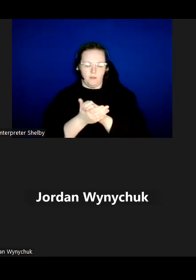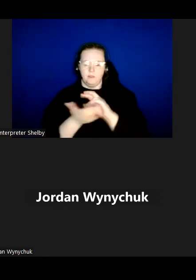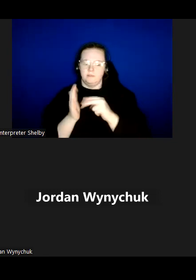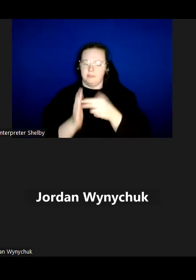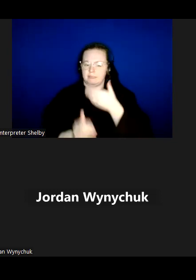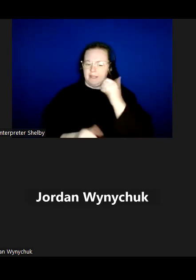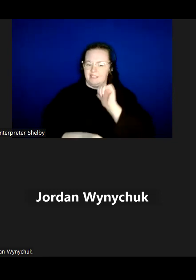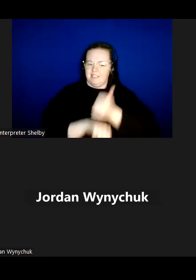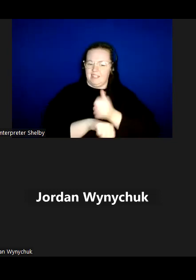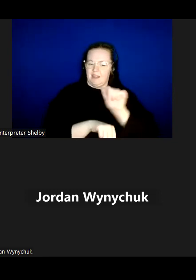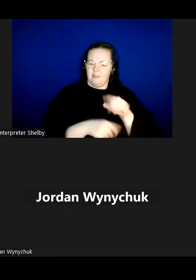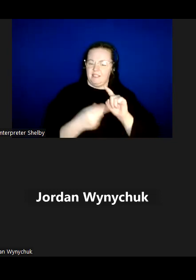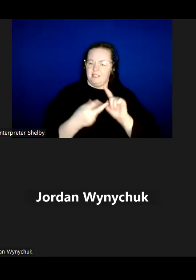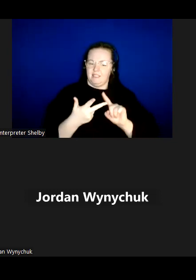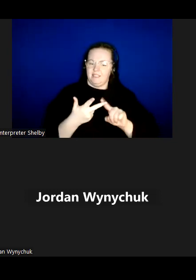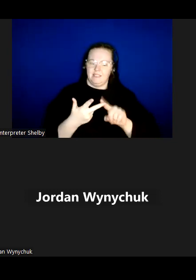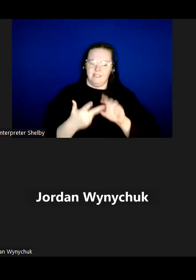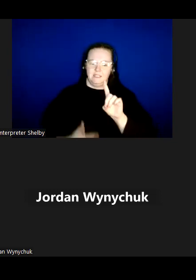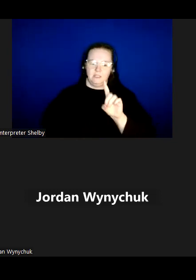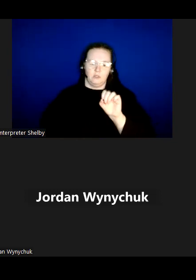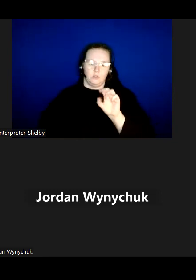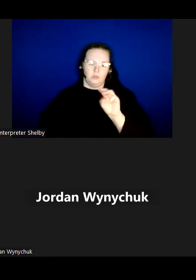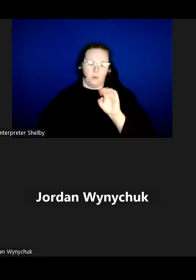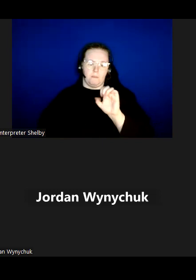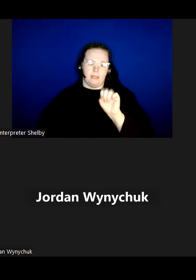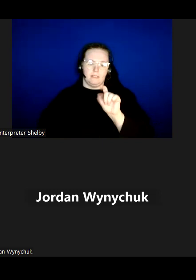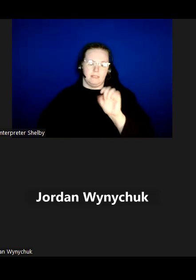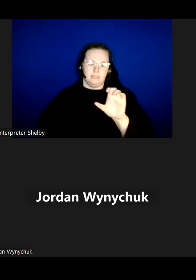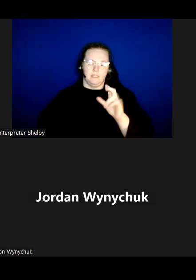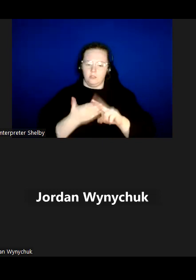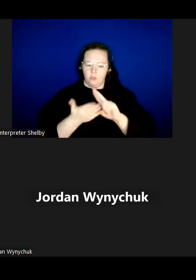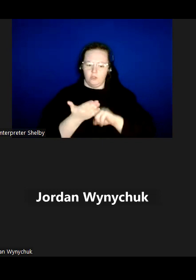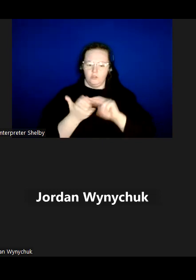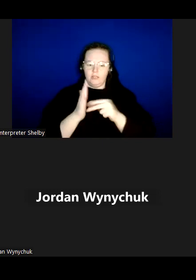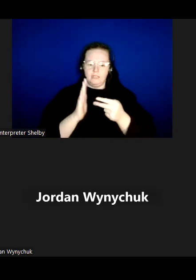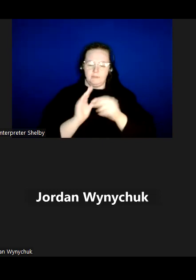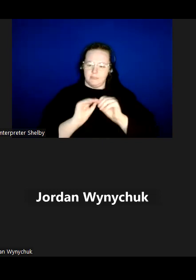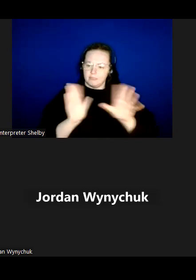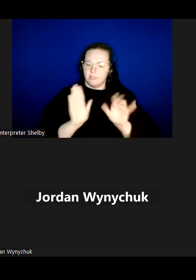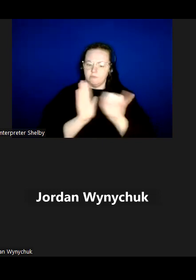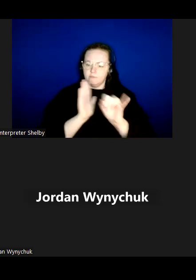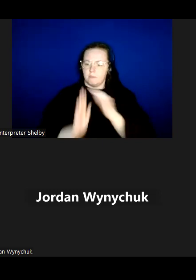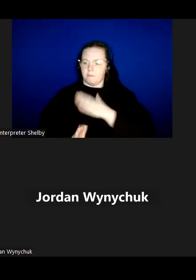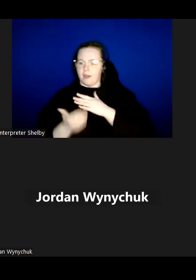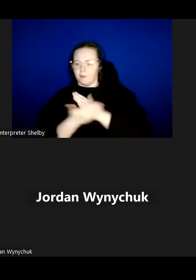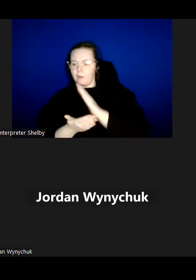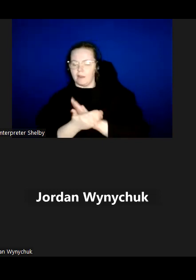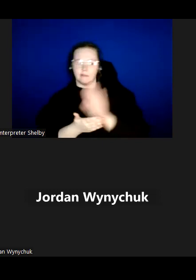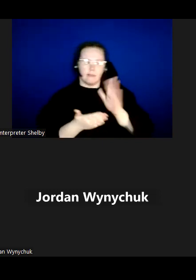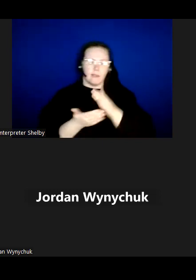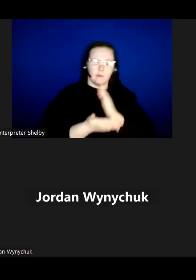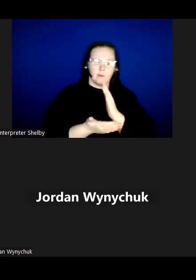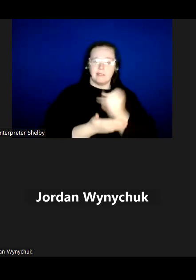domestic contract, which lets you know what you have rights to in that relationship should that